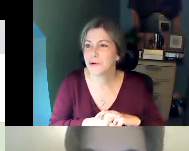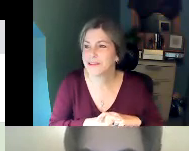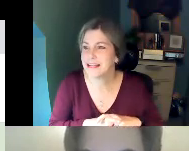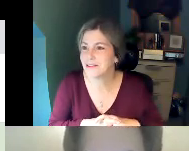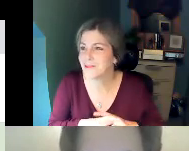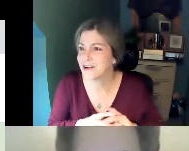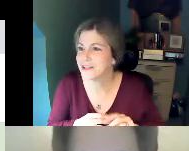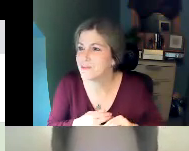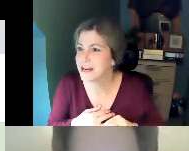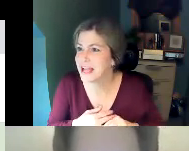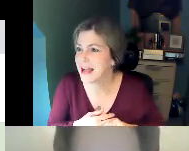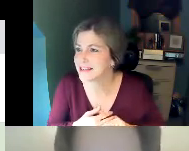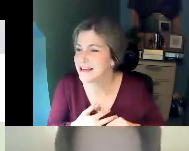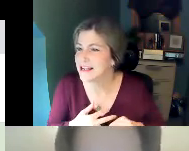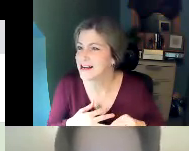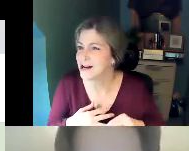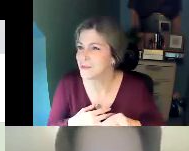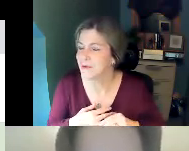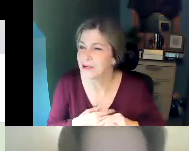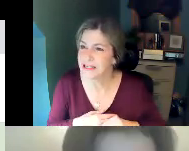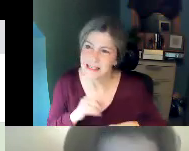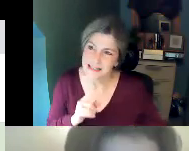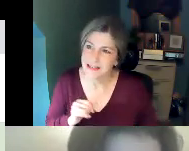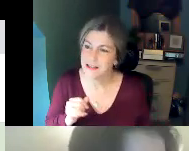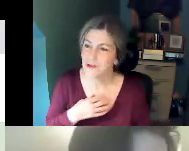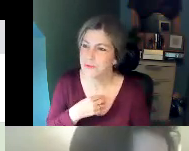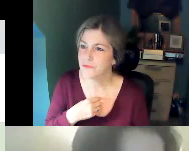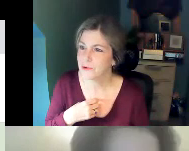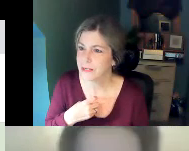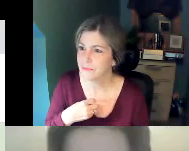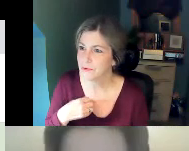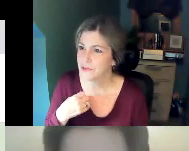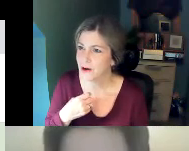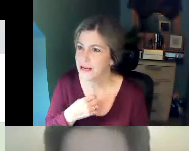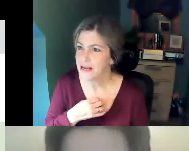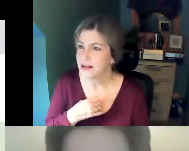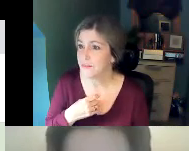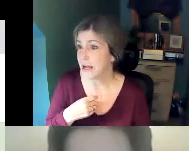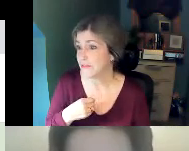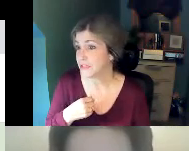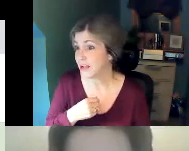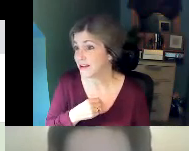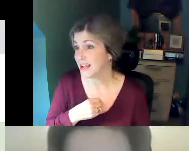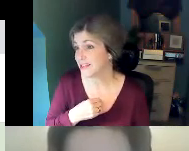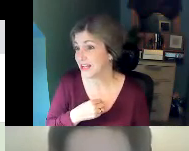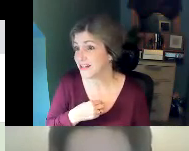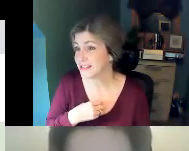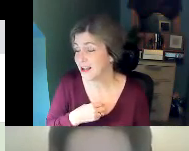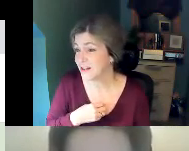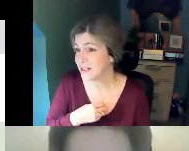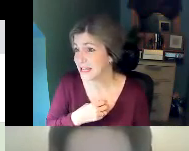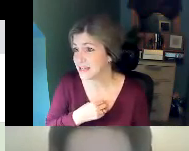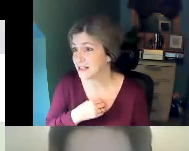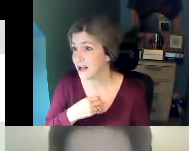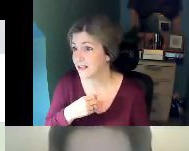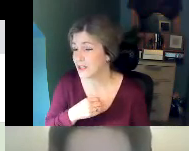but it's worth it down the road. Somebody asked, I wanted to get to this too before we moved on, about their son has yet to